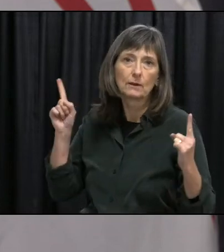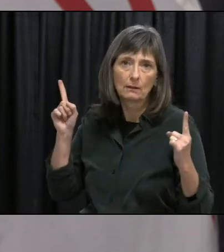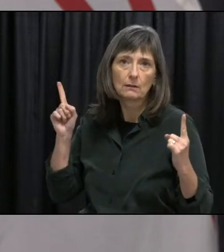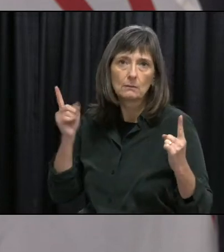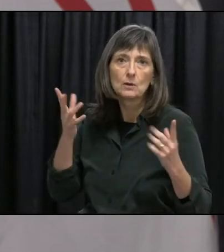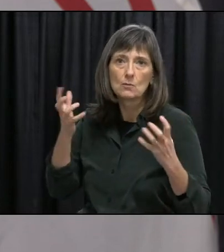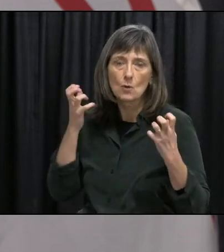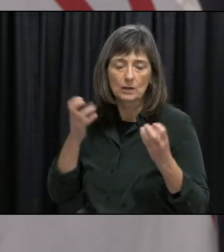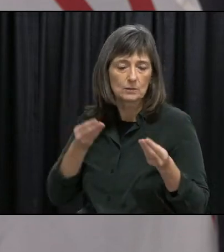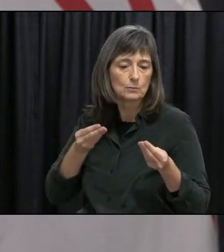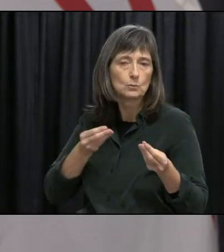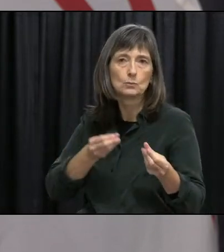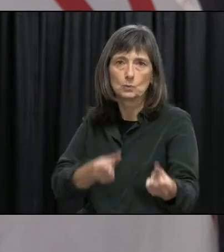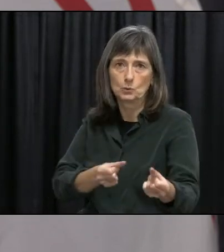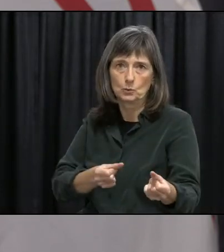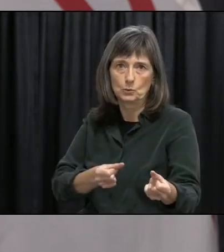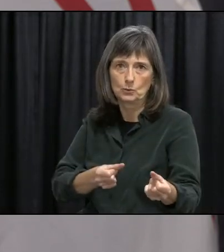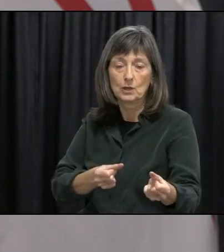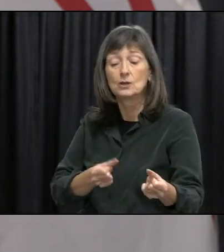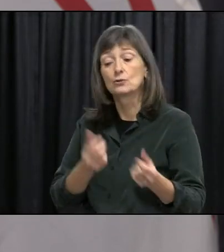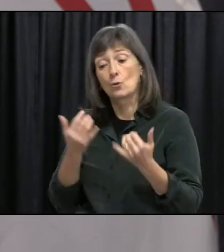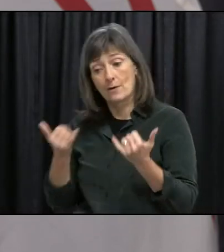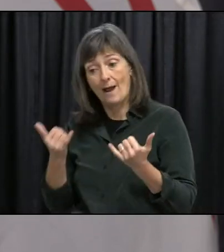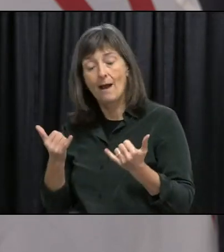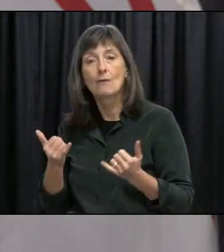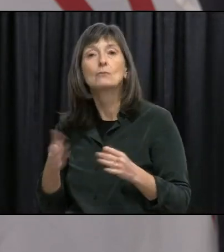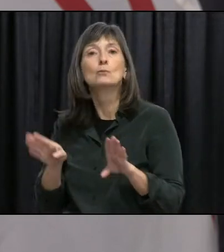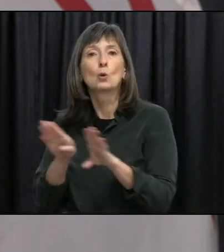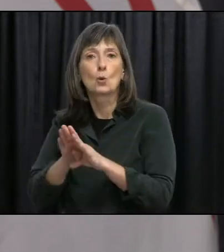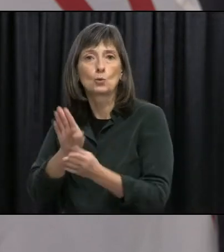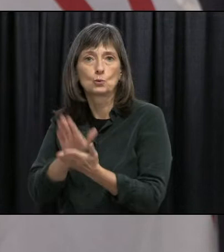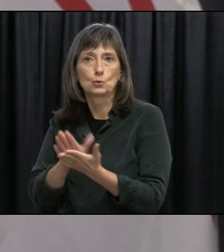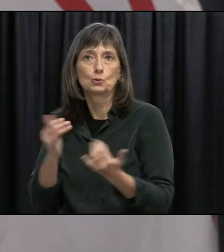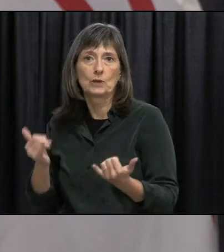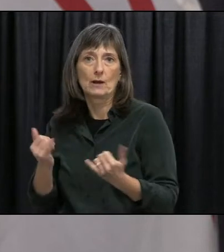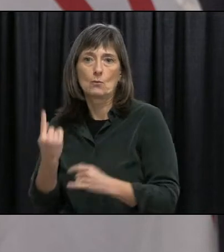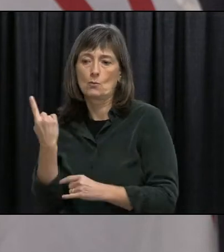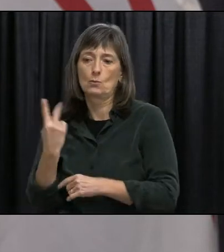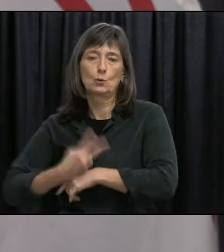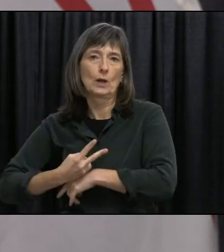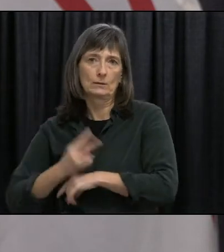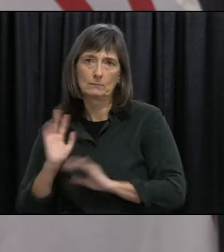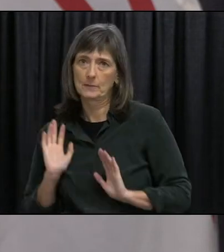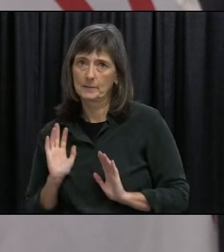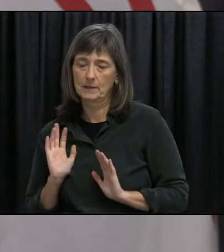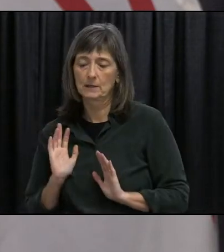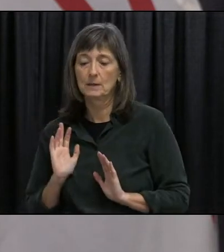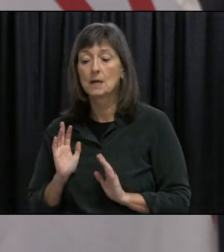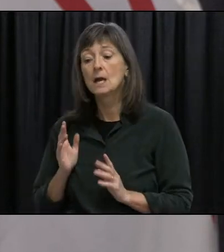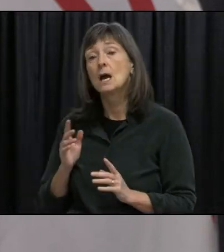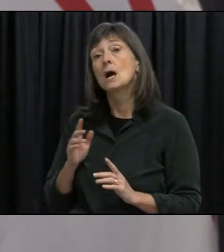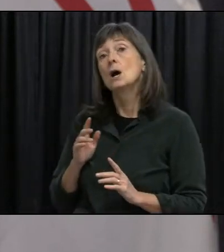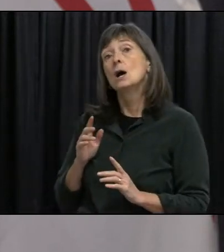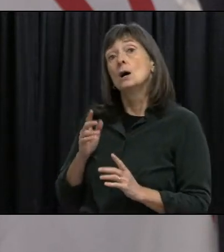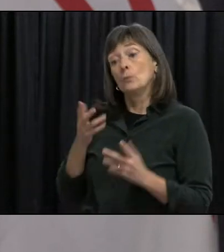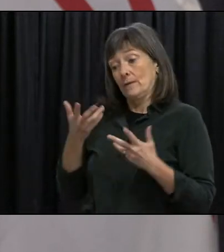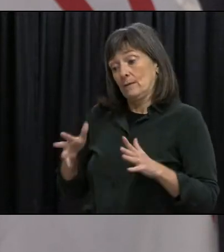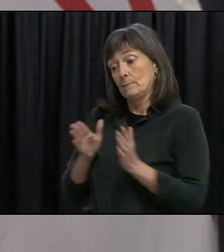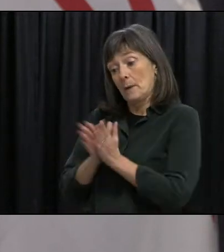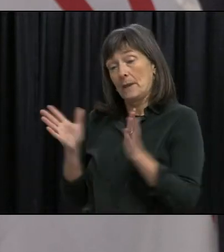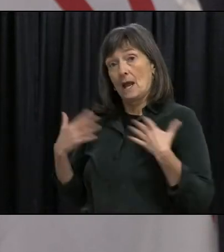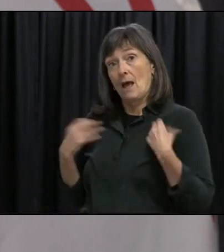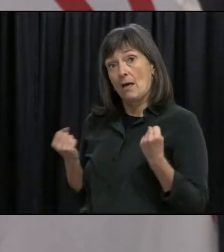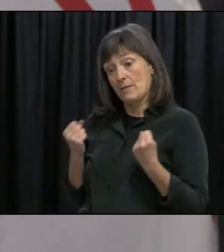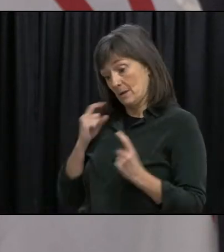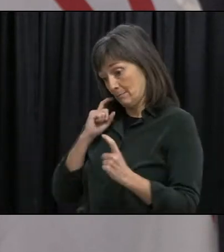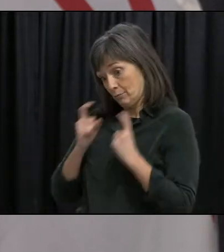effectively. That is part of the reason for this decision today. Once contact tracing is complete,